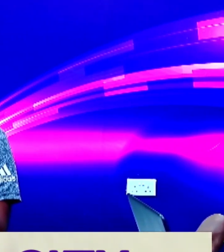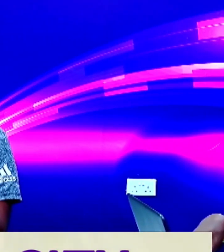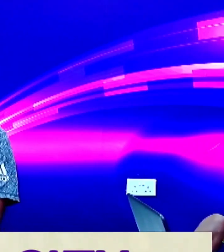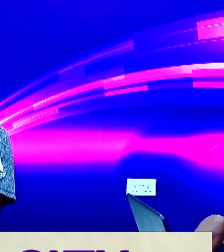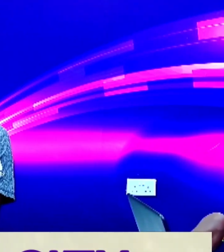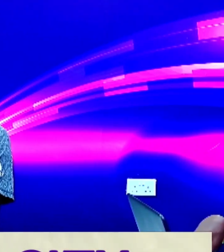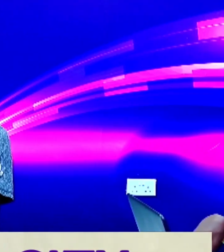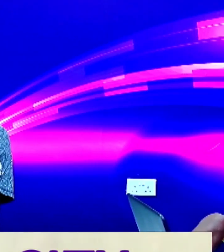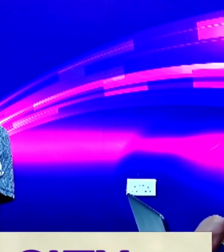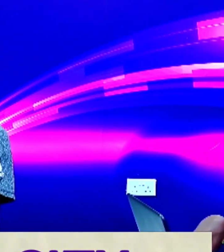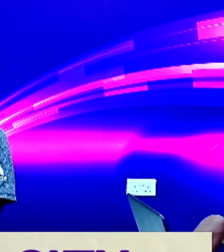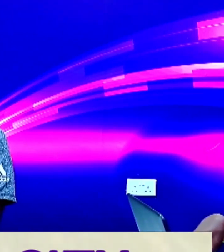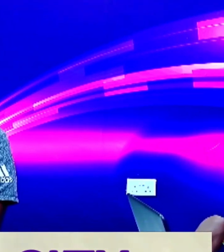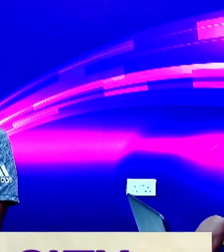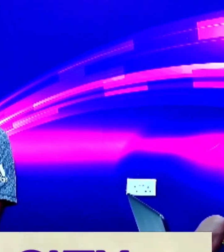Bajaber,